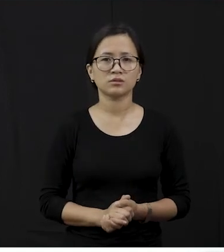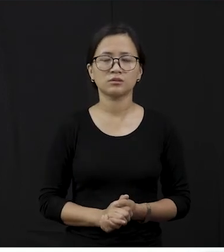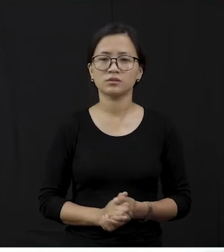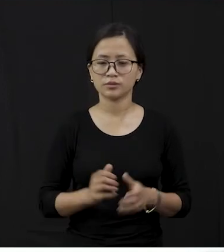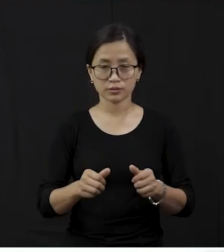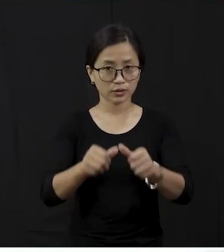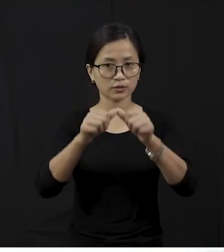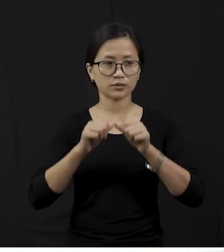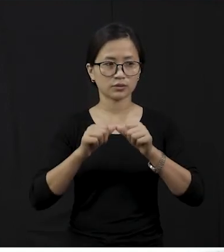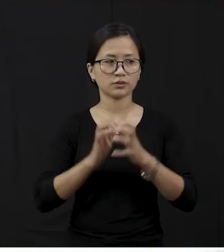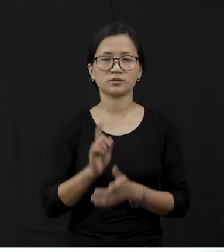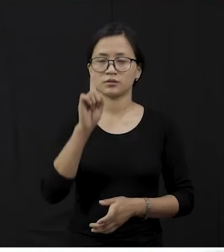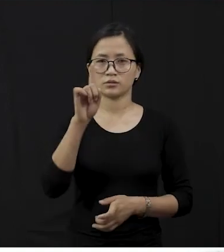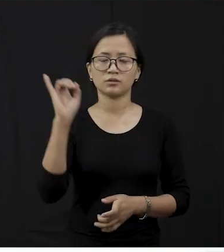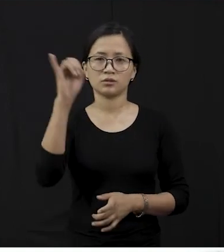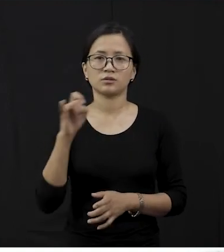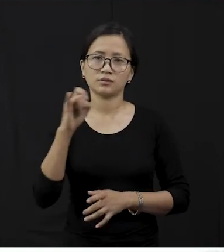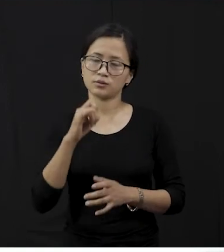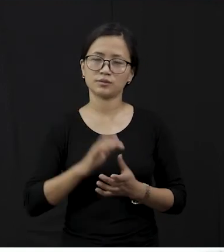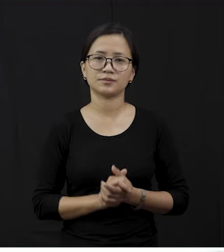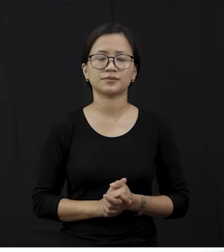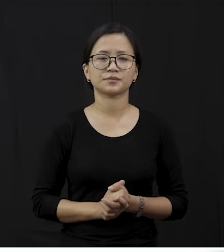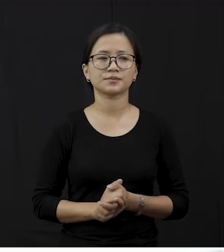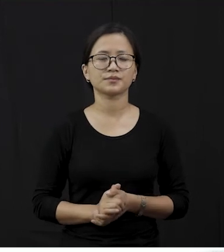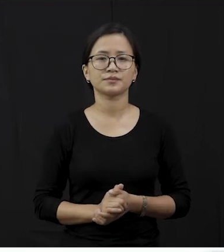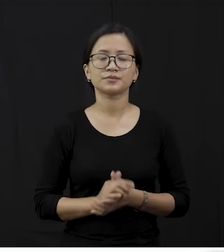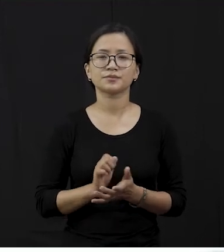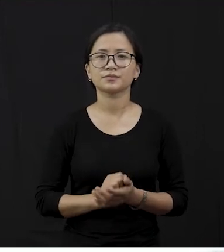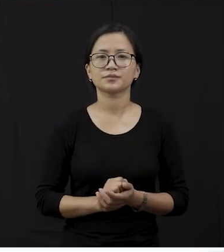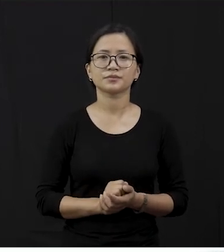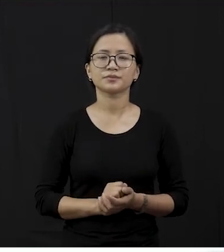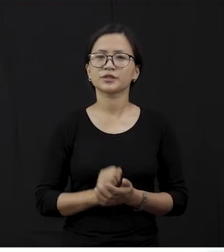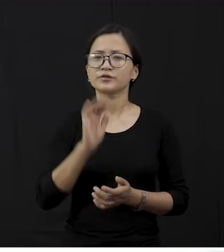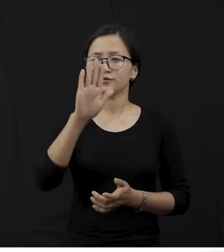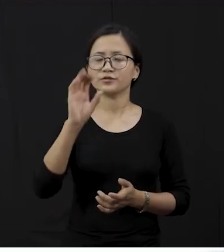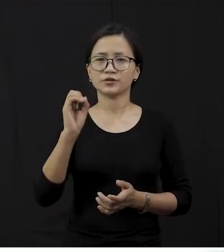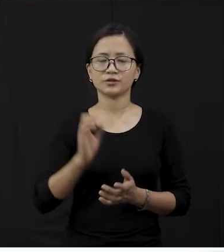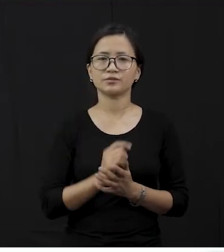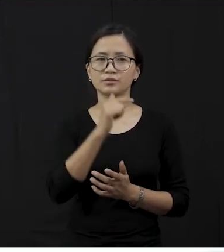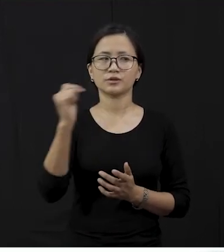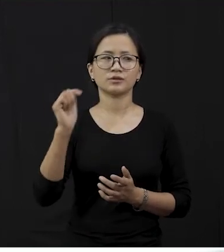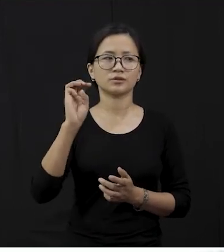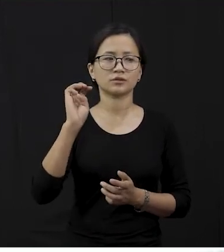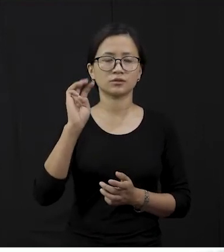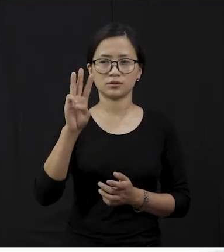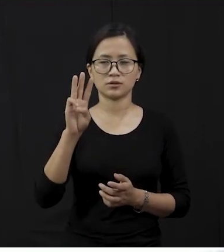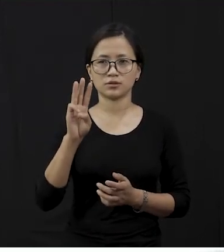our answer is 16. Yes, that is 50 minus 34 is equal